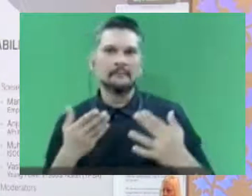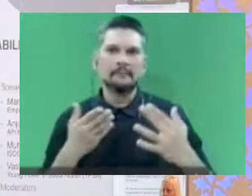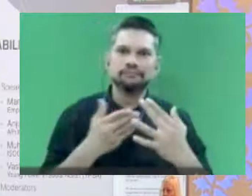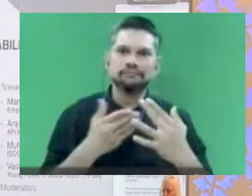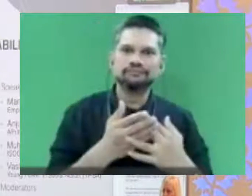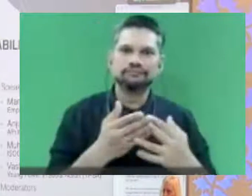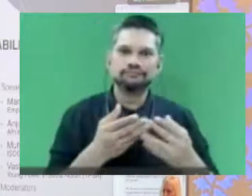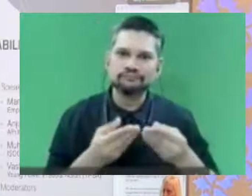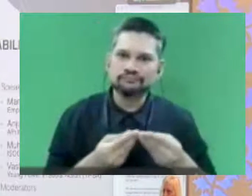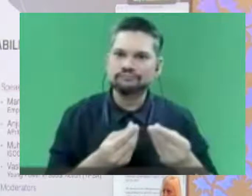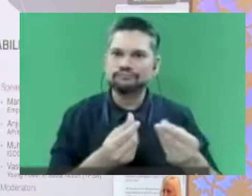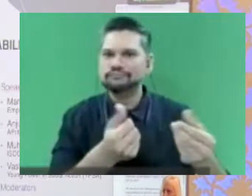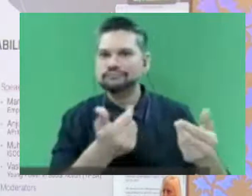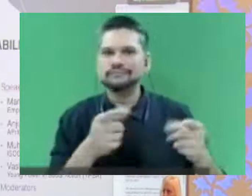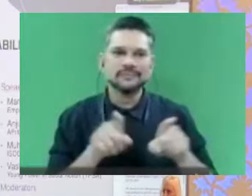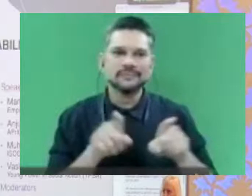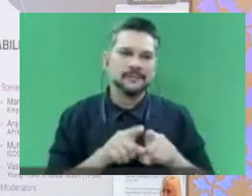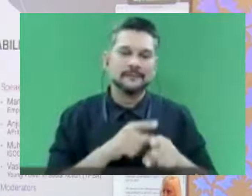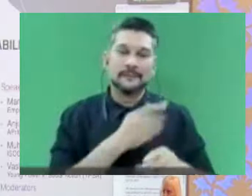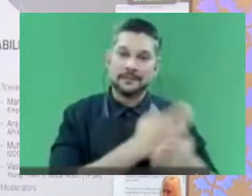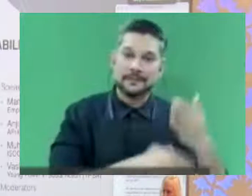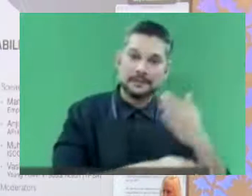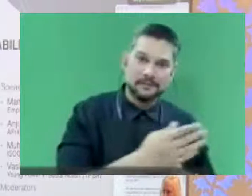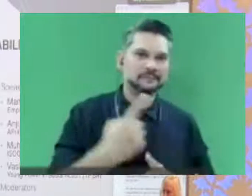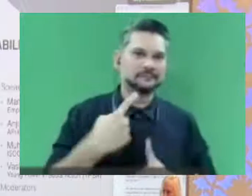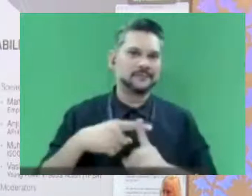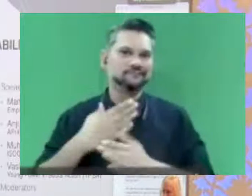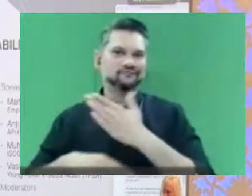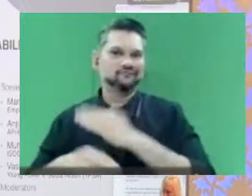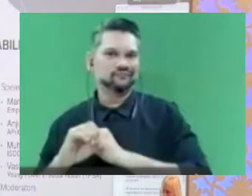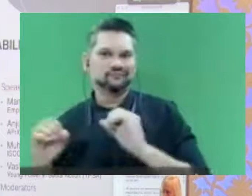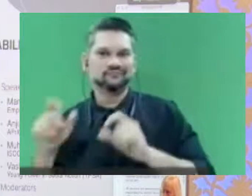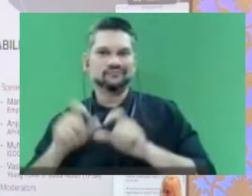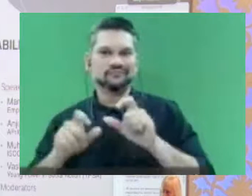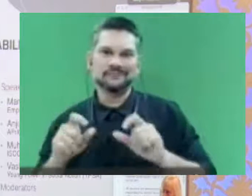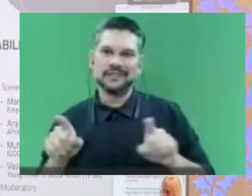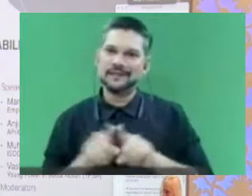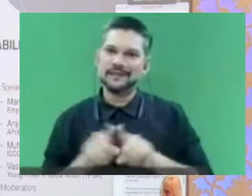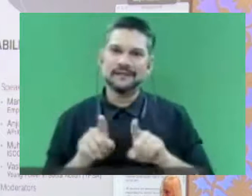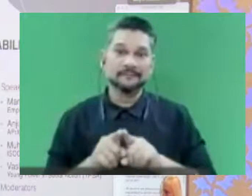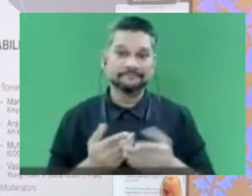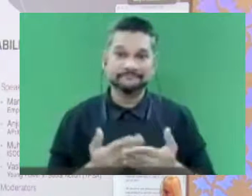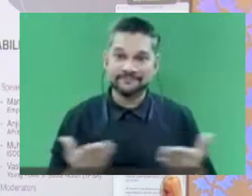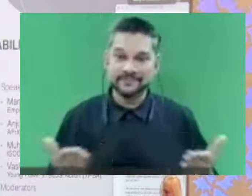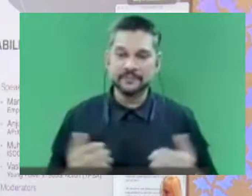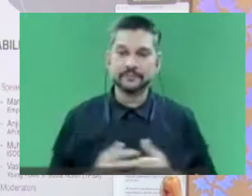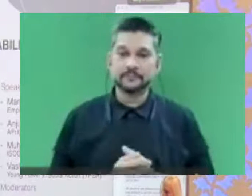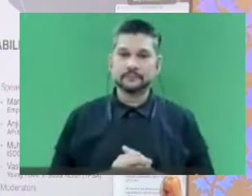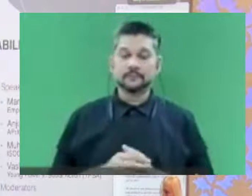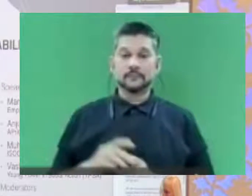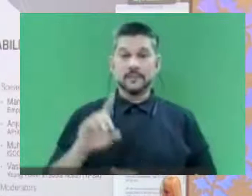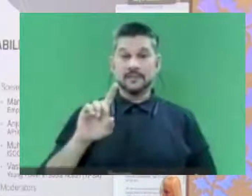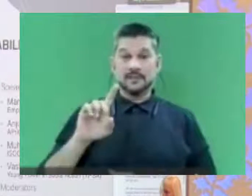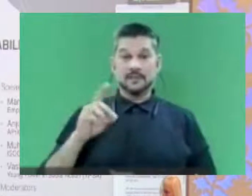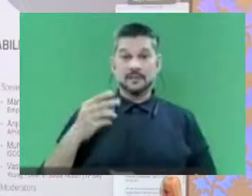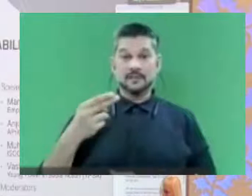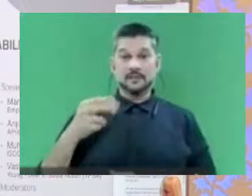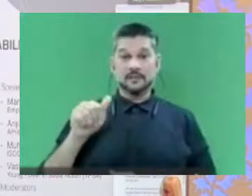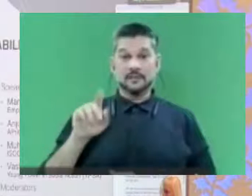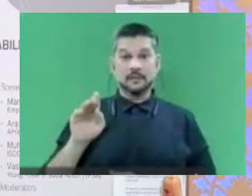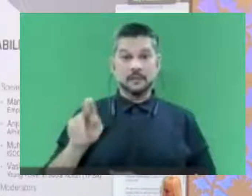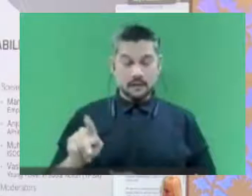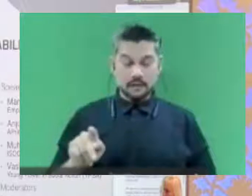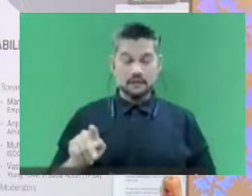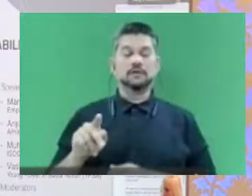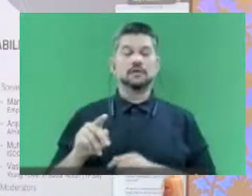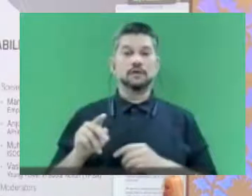introduced as facilities for people with disabilities. Dhaka workshop was a unique regional workshop in